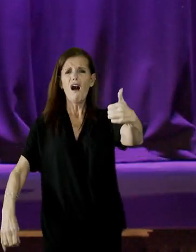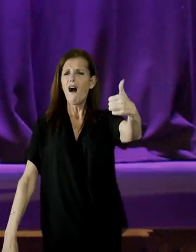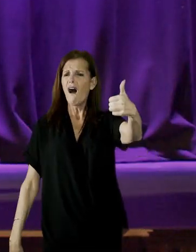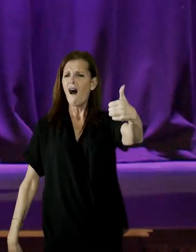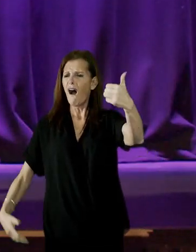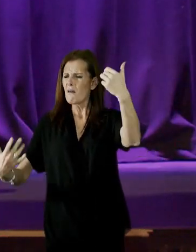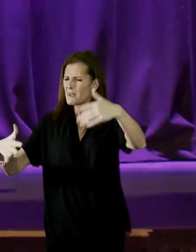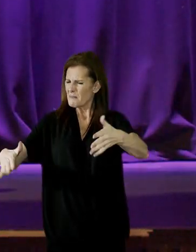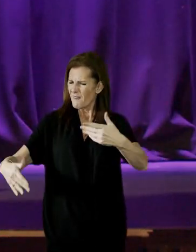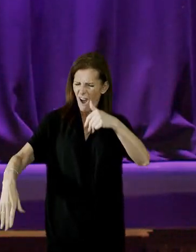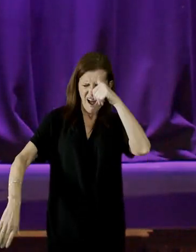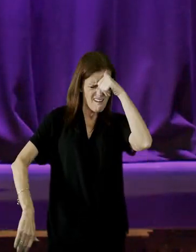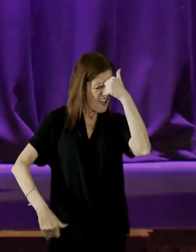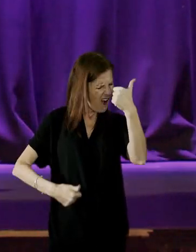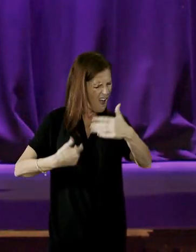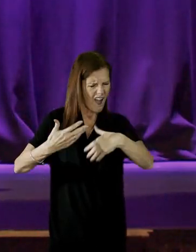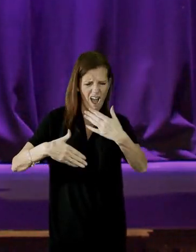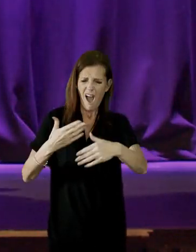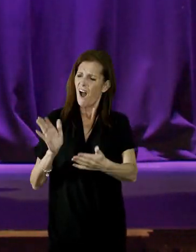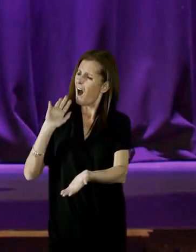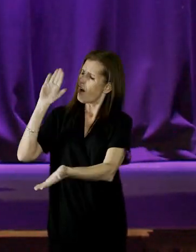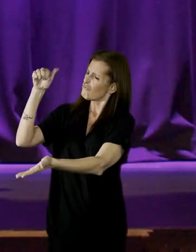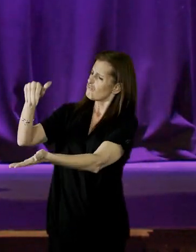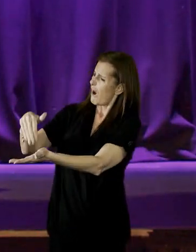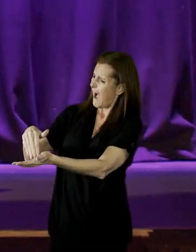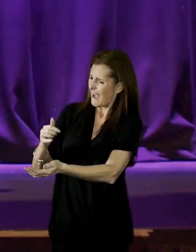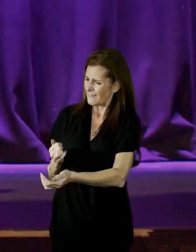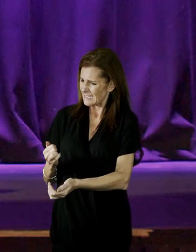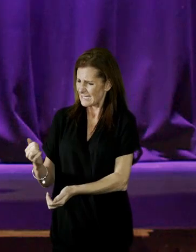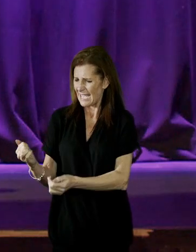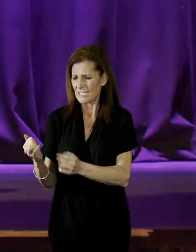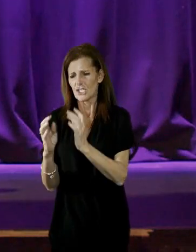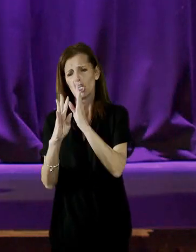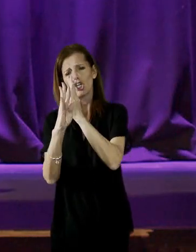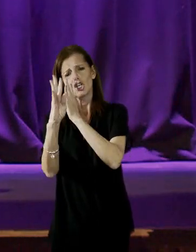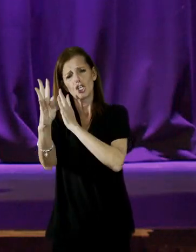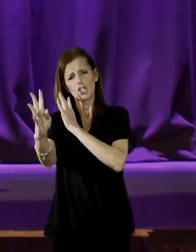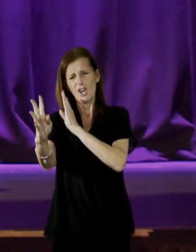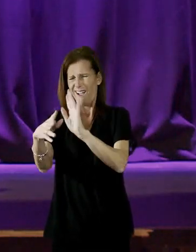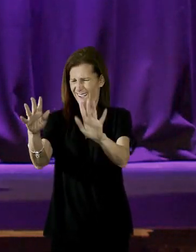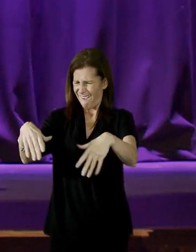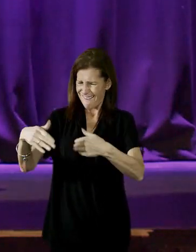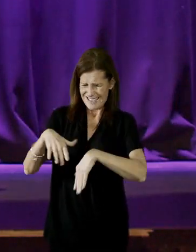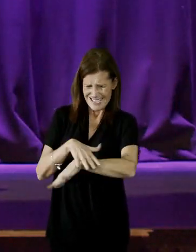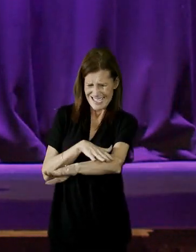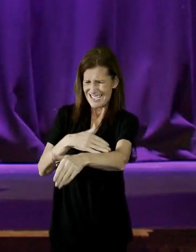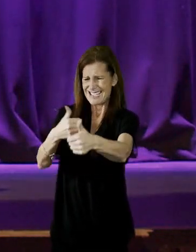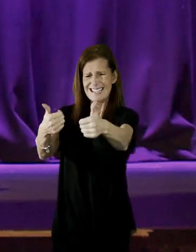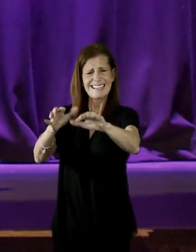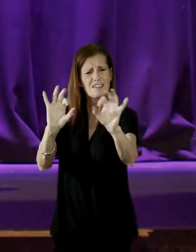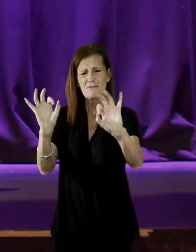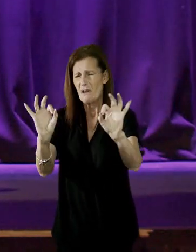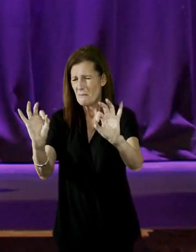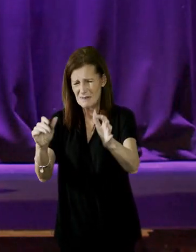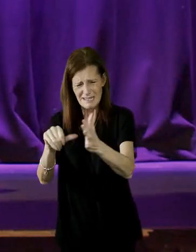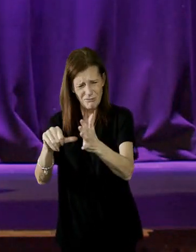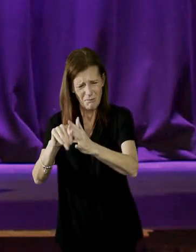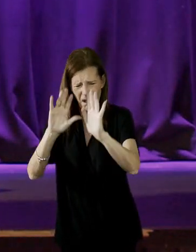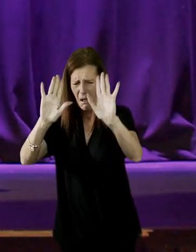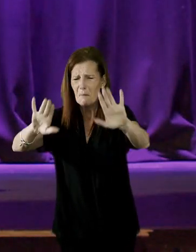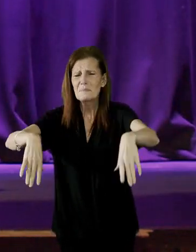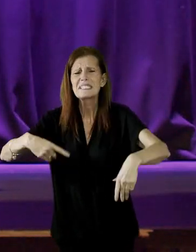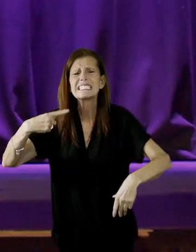it works. We get to the station. We go around the queue. And we'll be let into the stadium. No one's going to question us. We know it's going to be